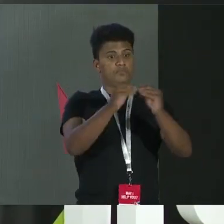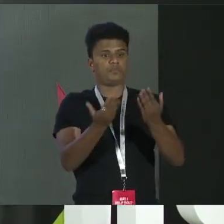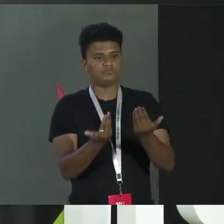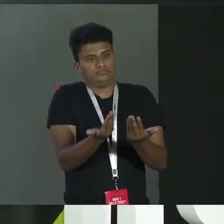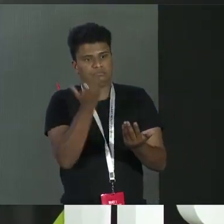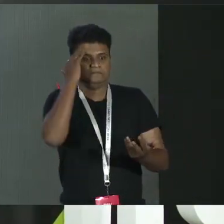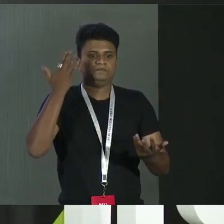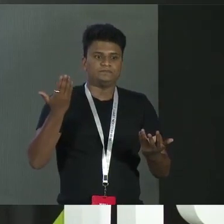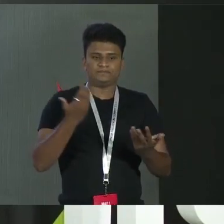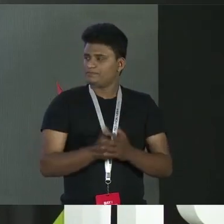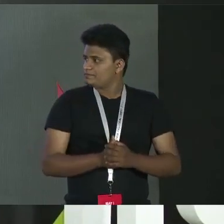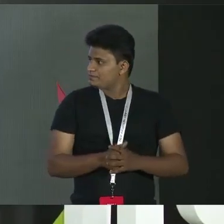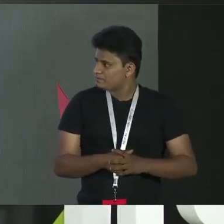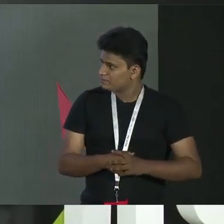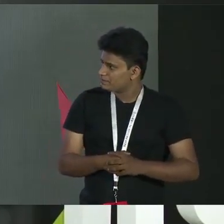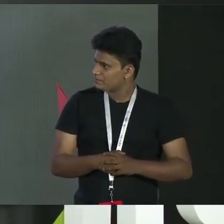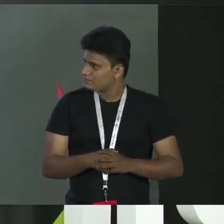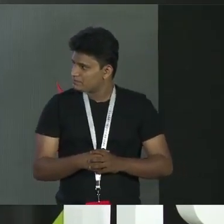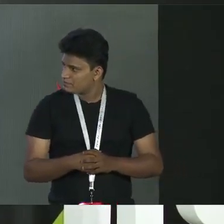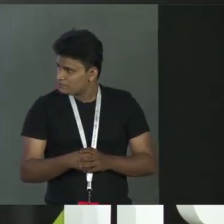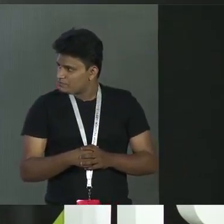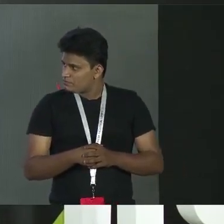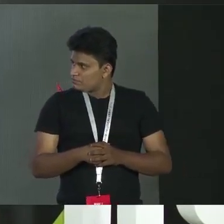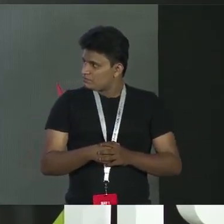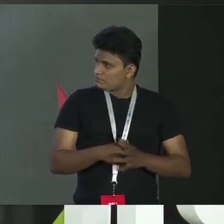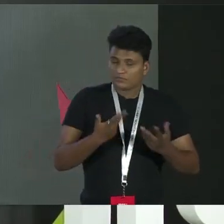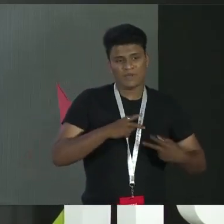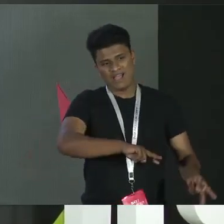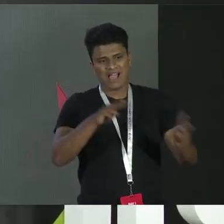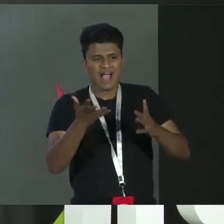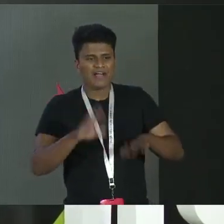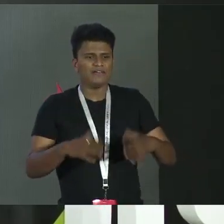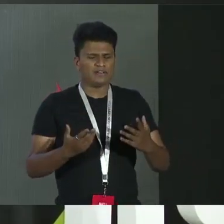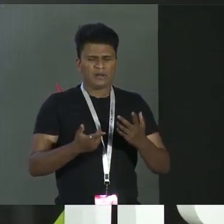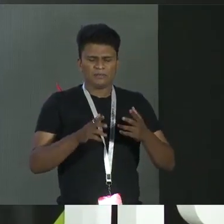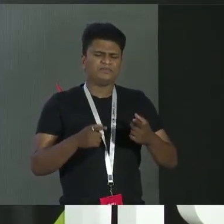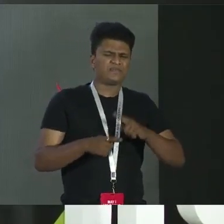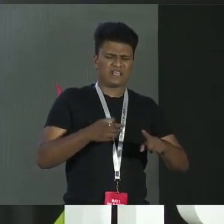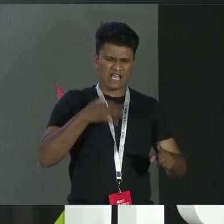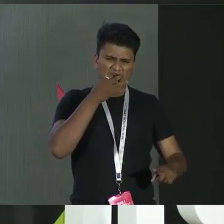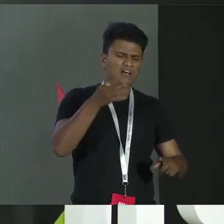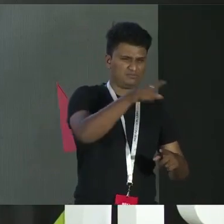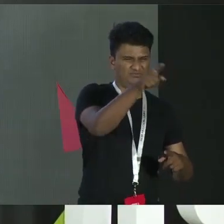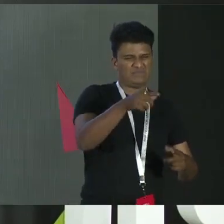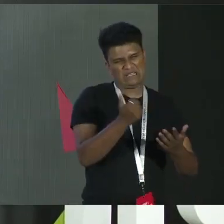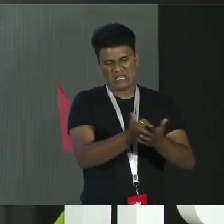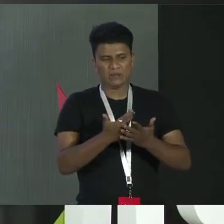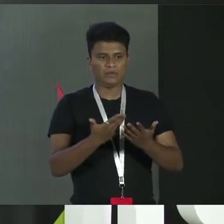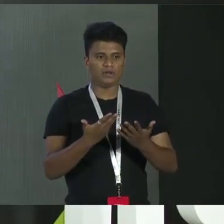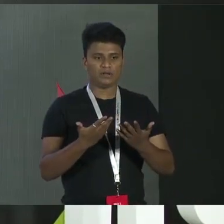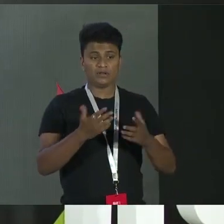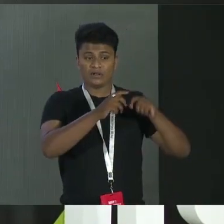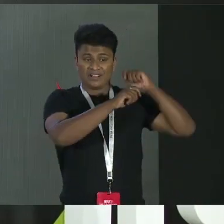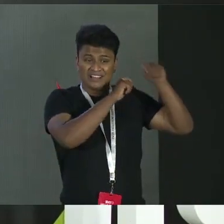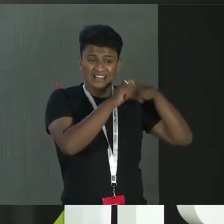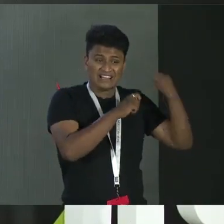So we're about to transition, but I wanted to ask everyone for a huge favor. Social media is a